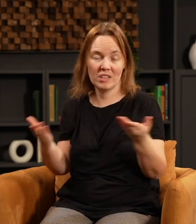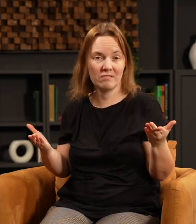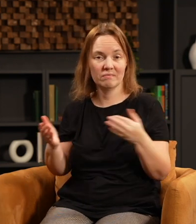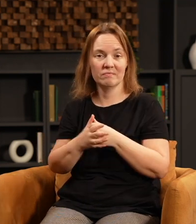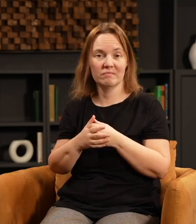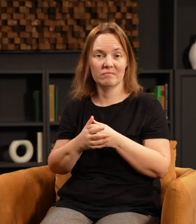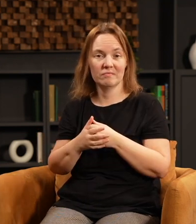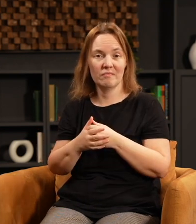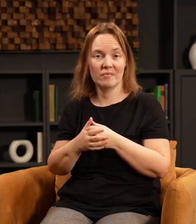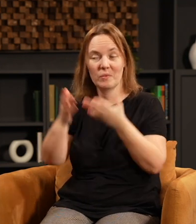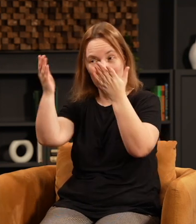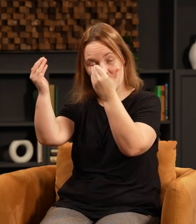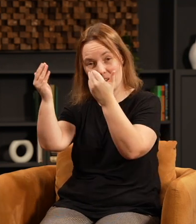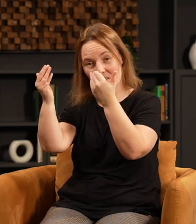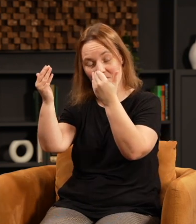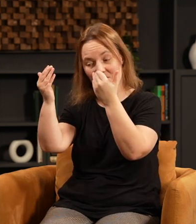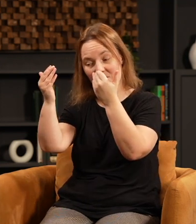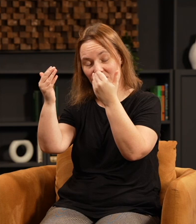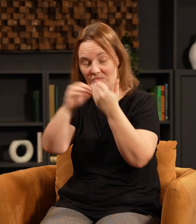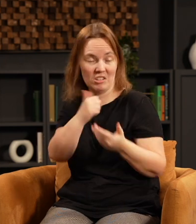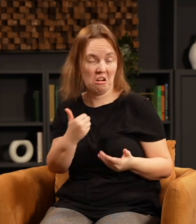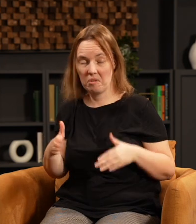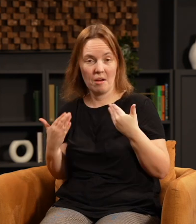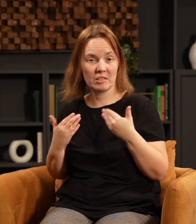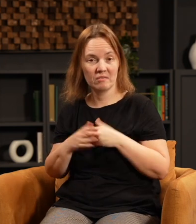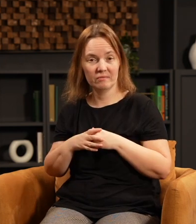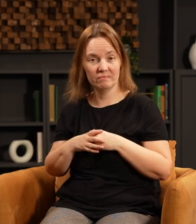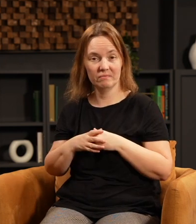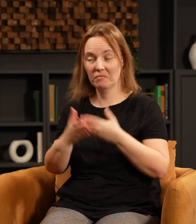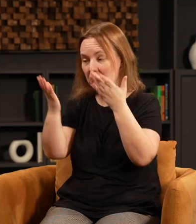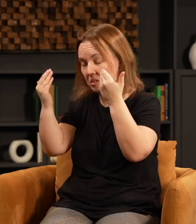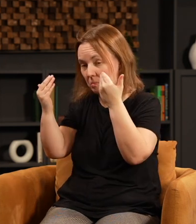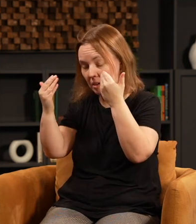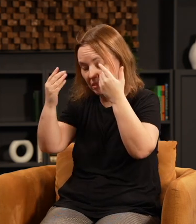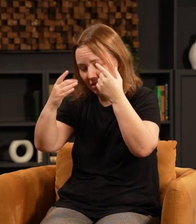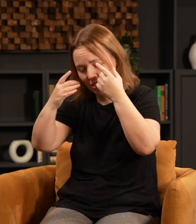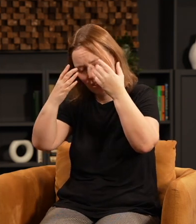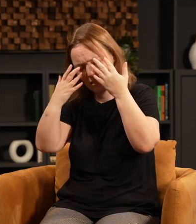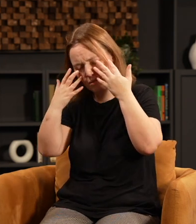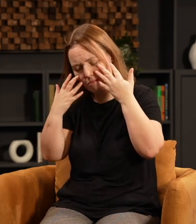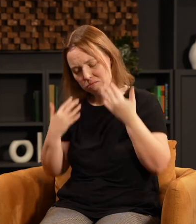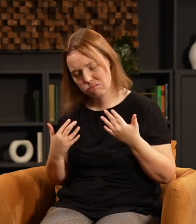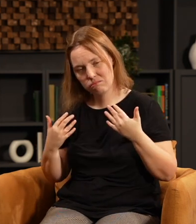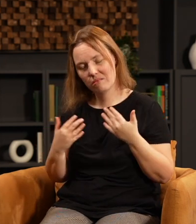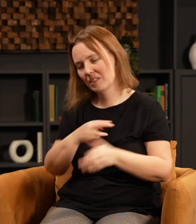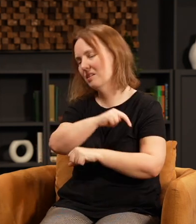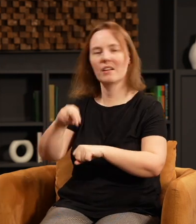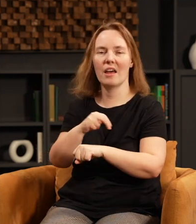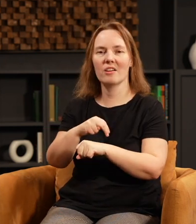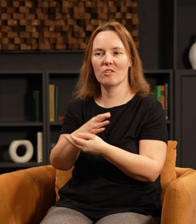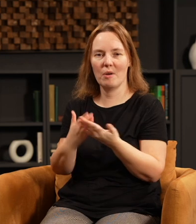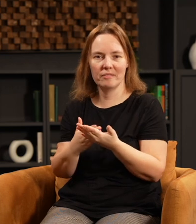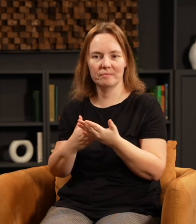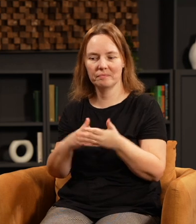we expect unhappiness. We expect despair. It's just a natural part of these challenging